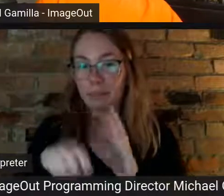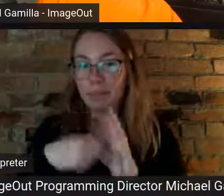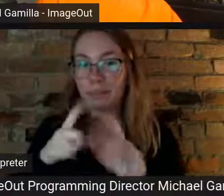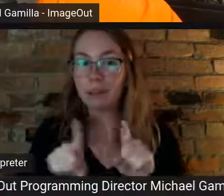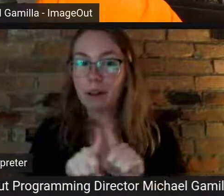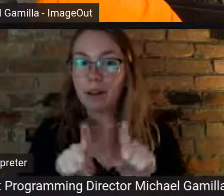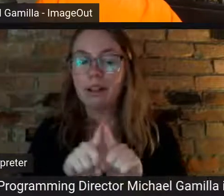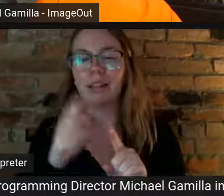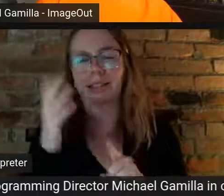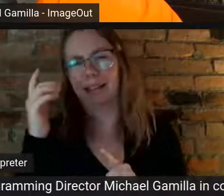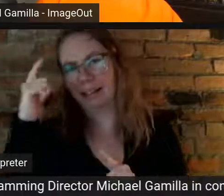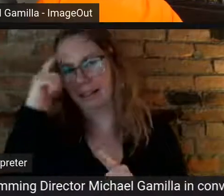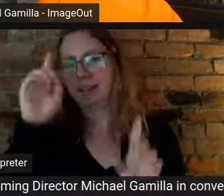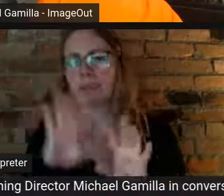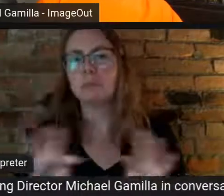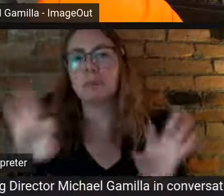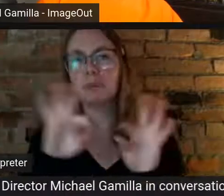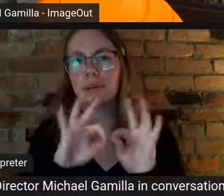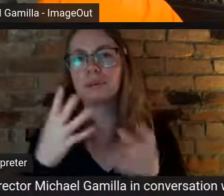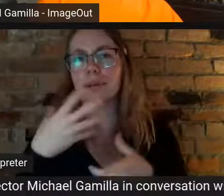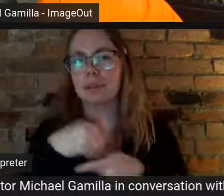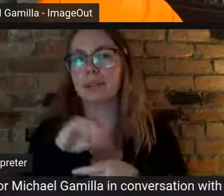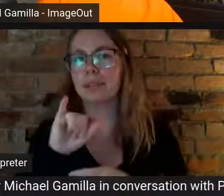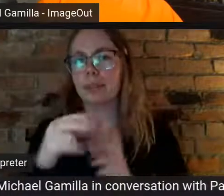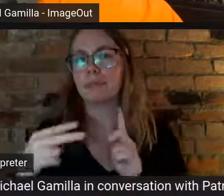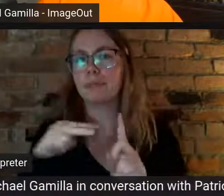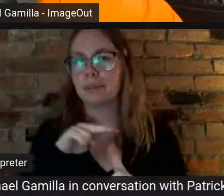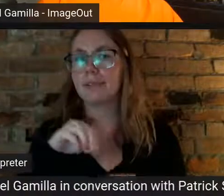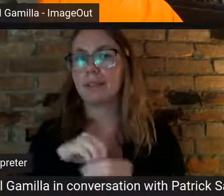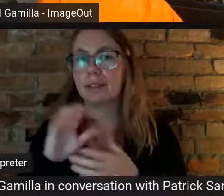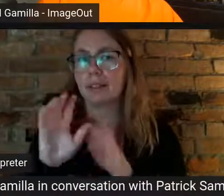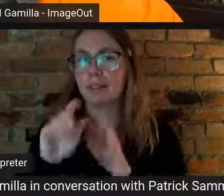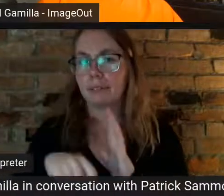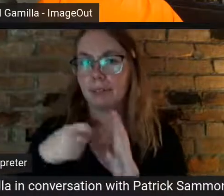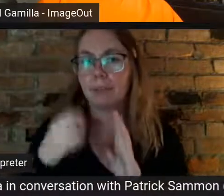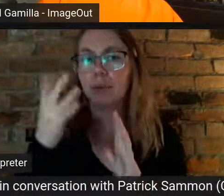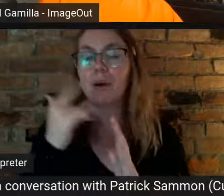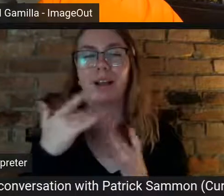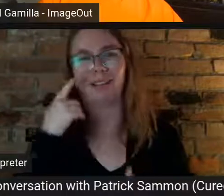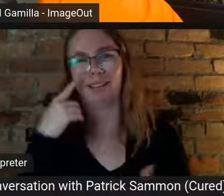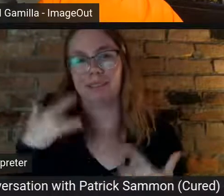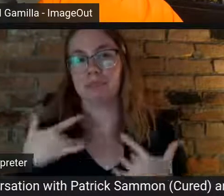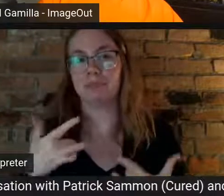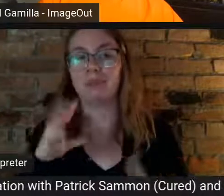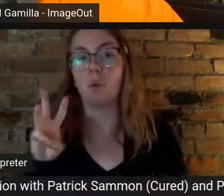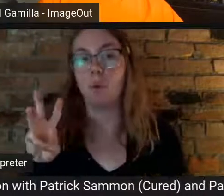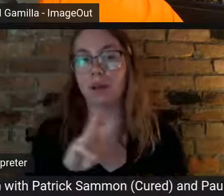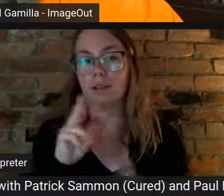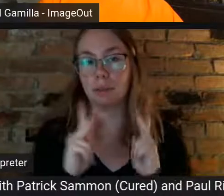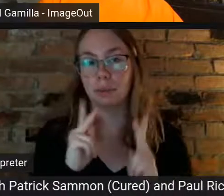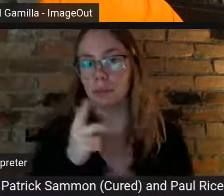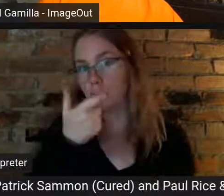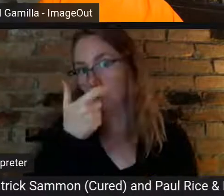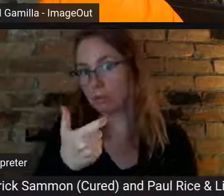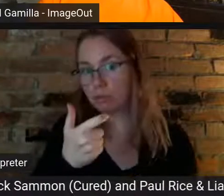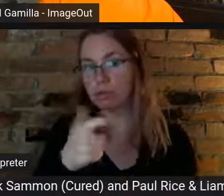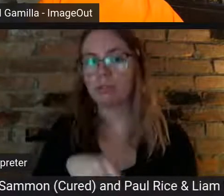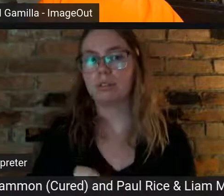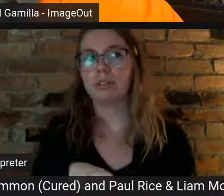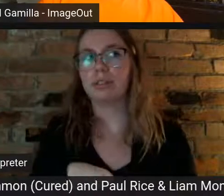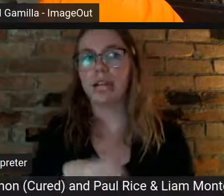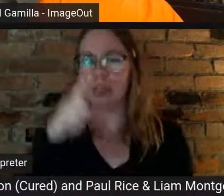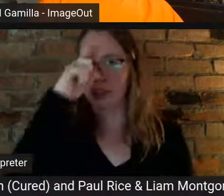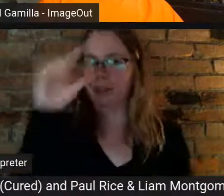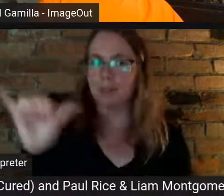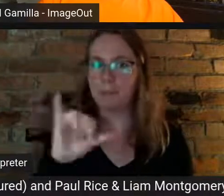to kind of have that viewpoint in the film, because I think a lot of Western audiences might kind of think the same thing.